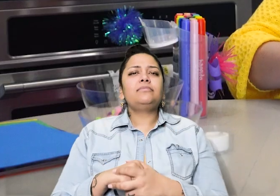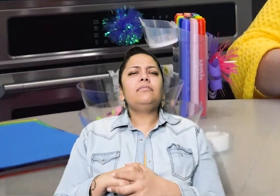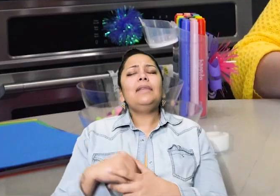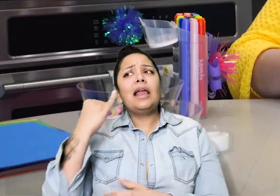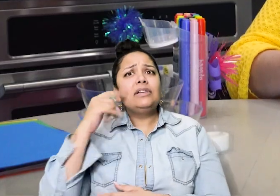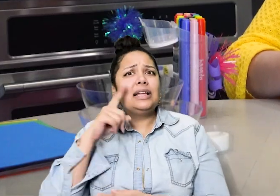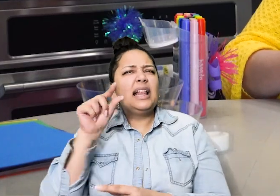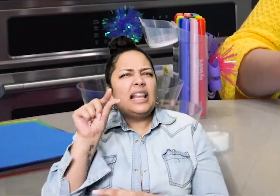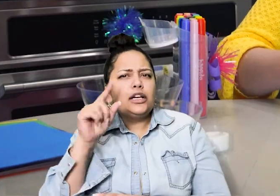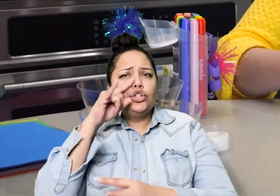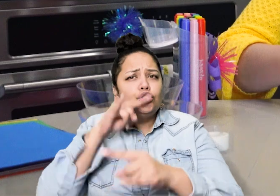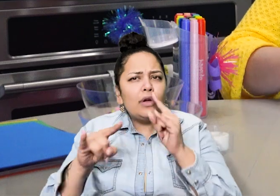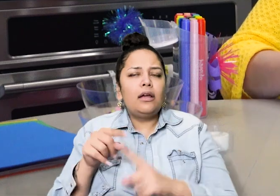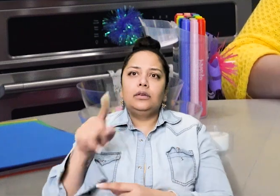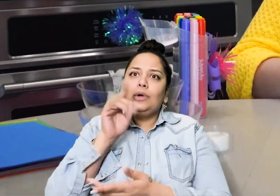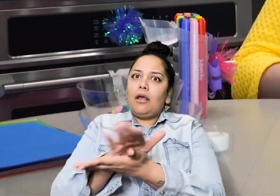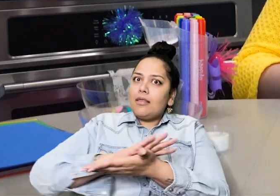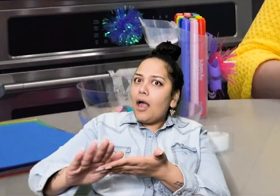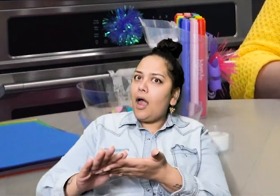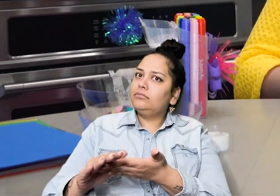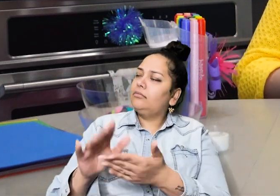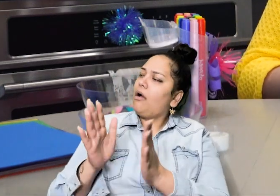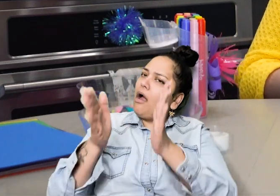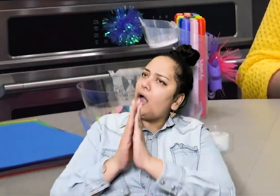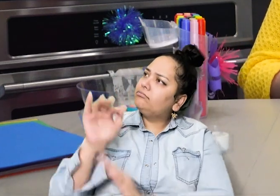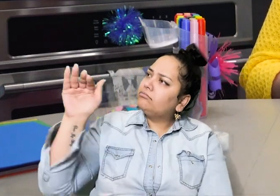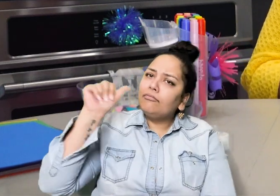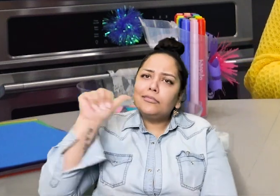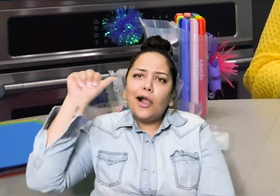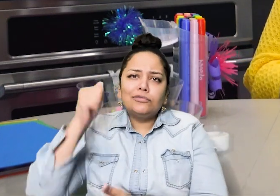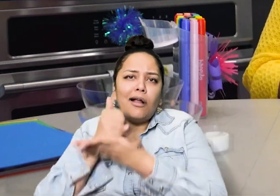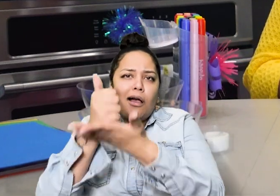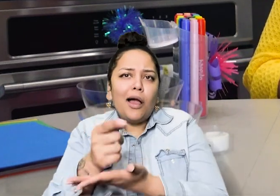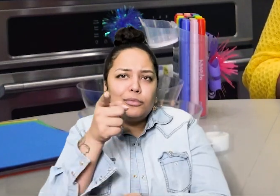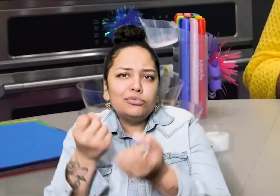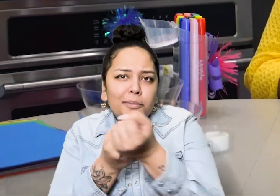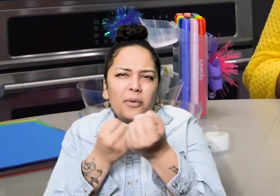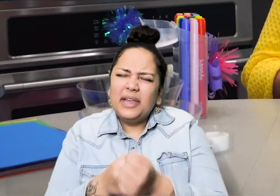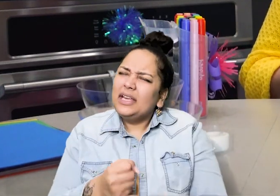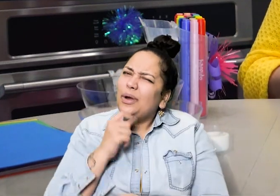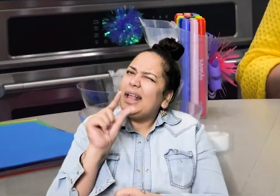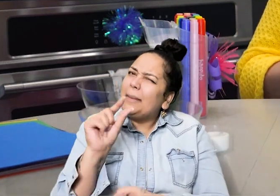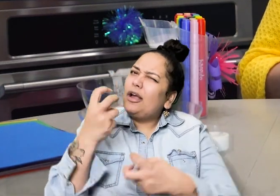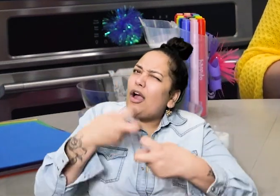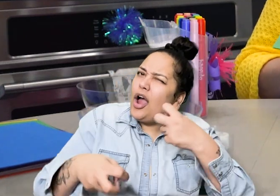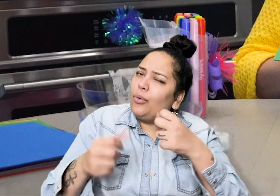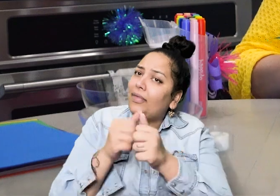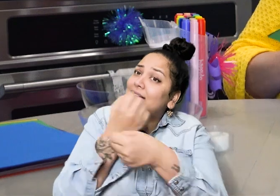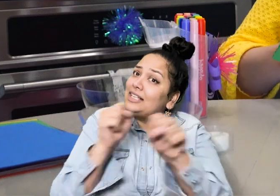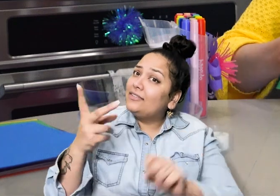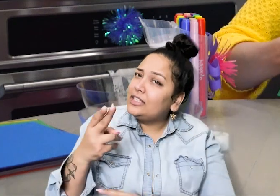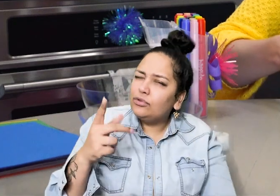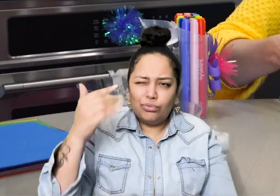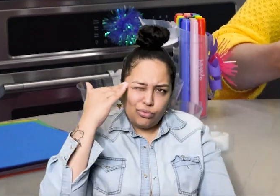If this is a little tricky for you, this is a nice thing to ask a grown-up to help you to do, because this can be a